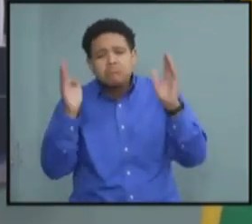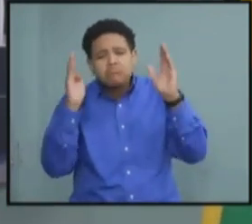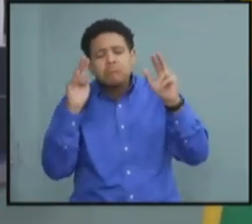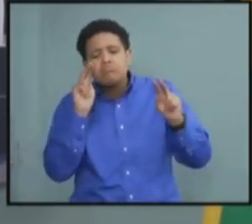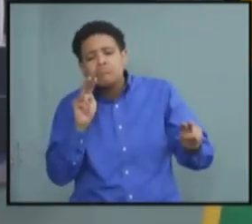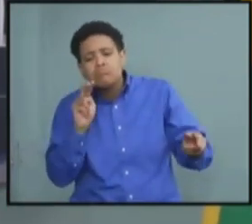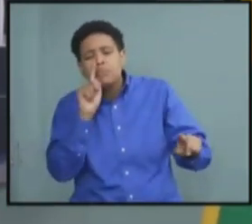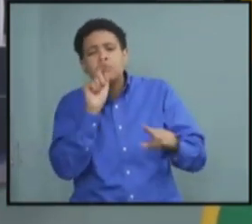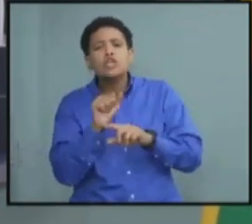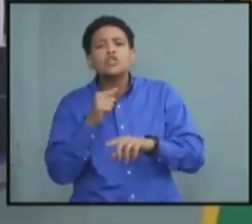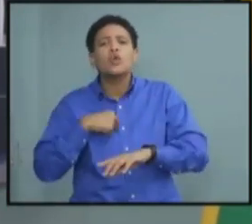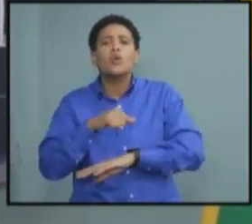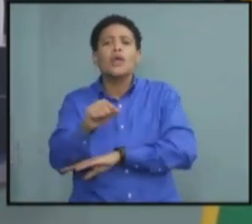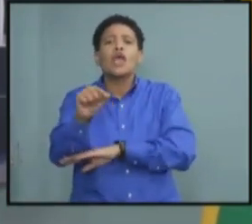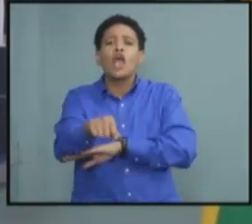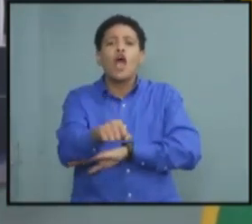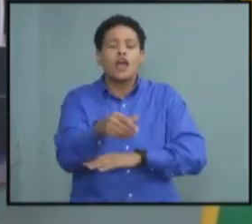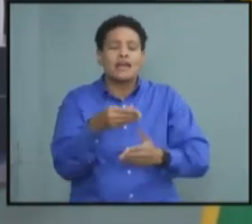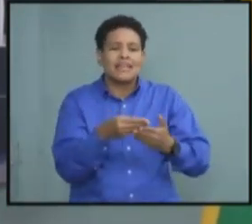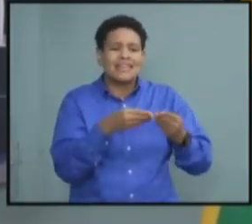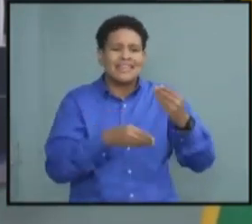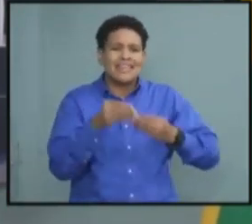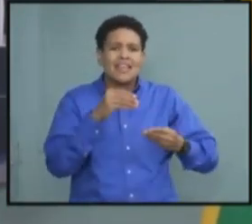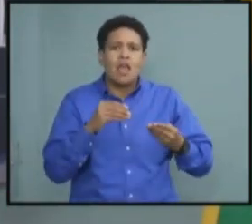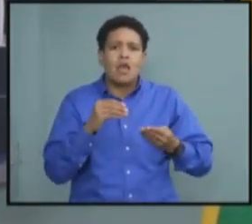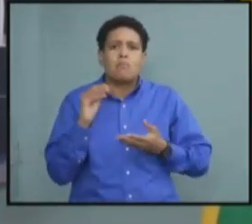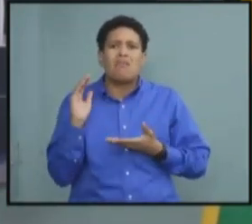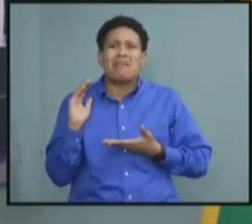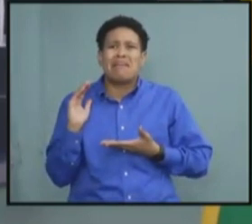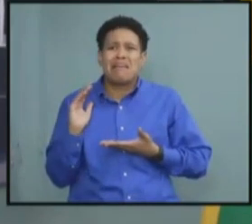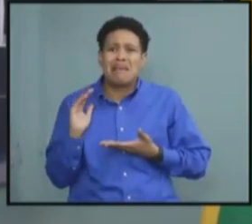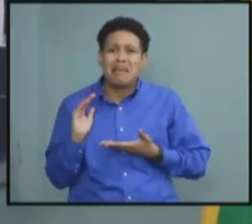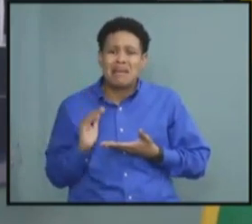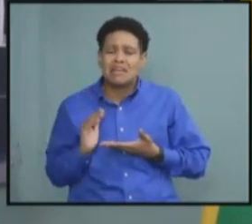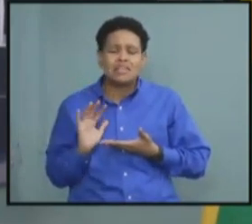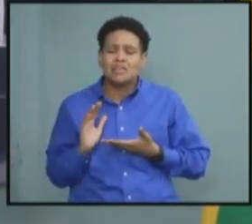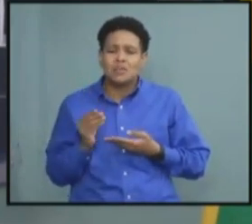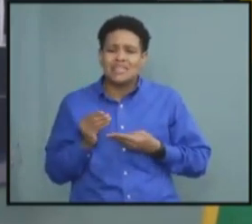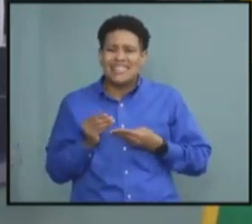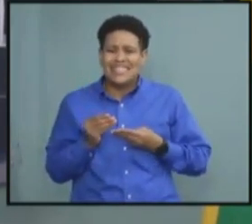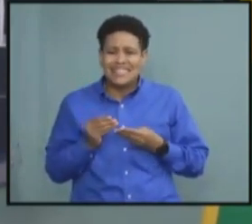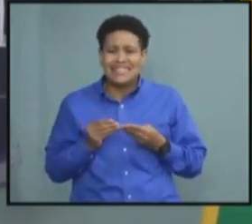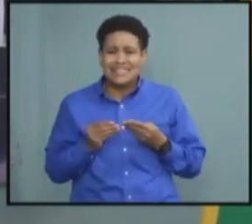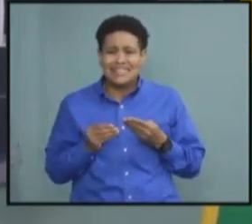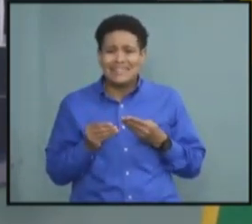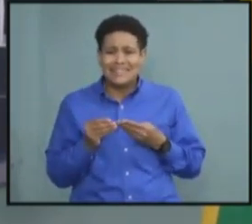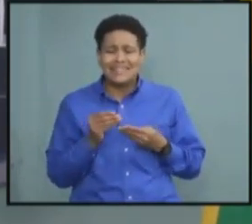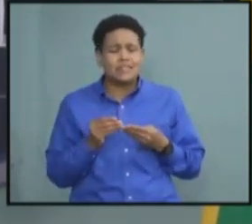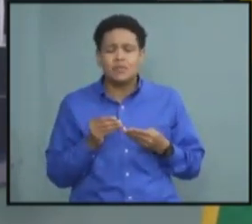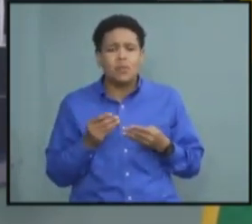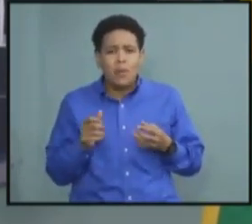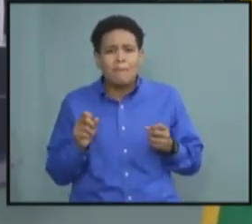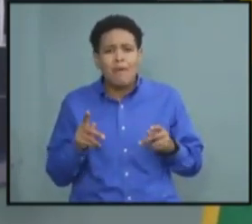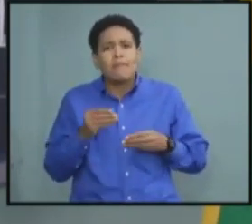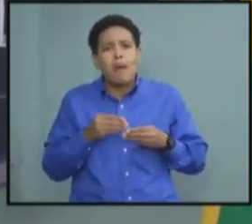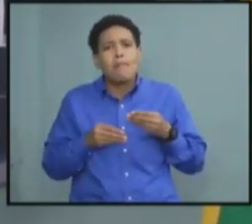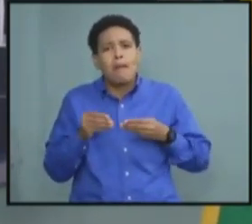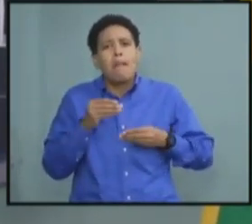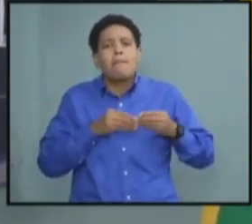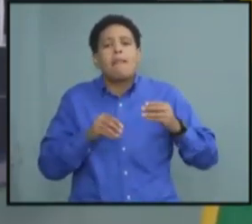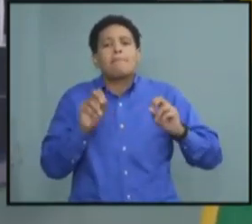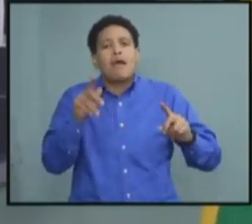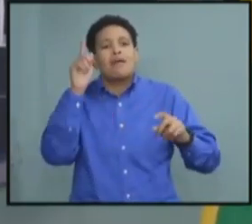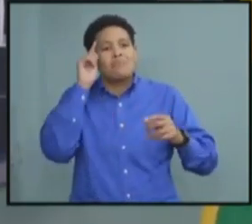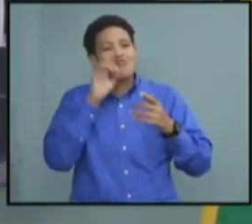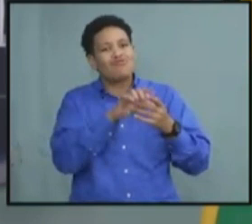we conquer the economic recession that could come as a result of the public health epidemic.